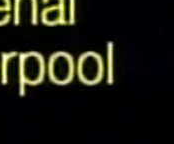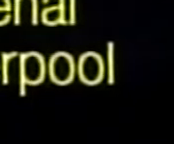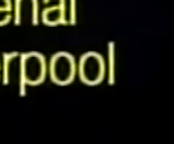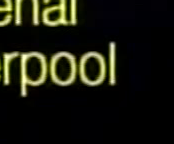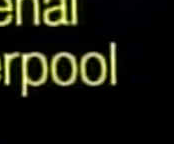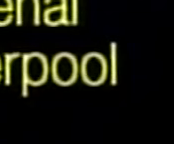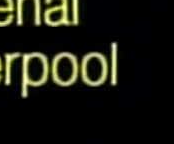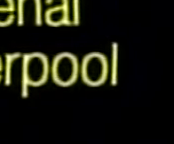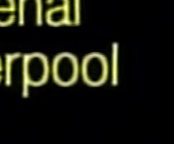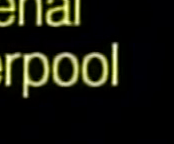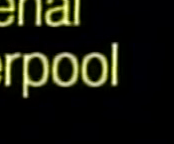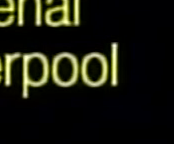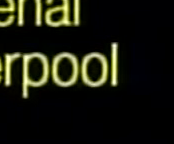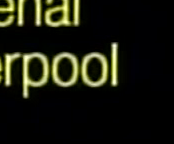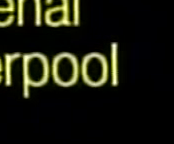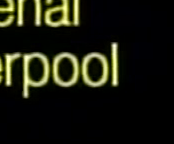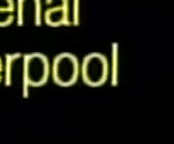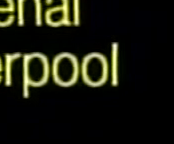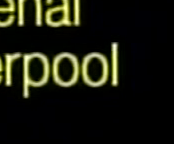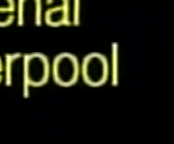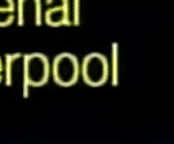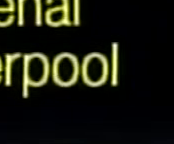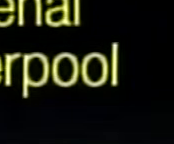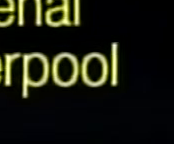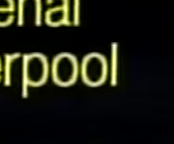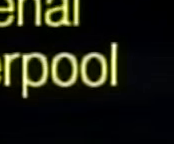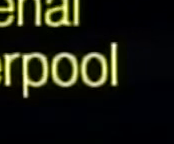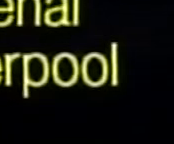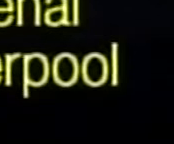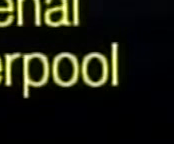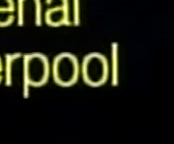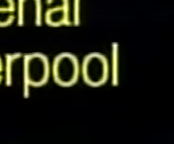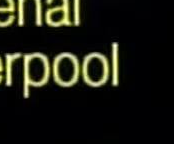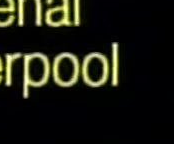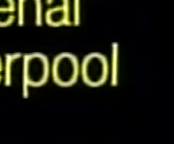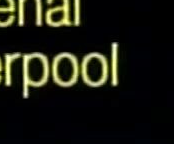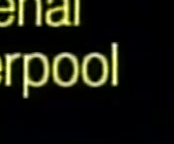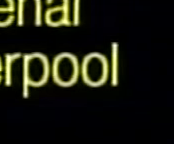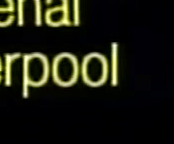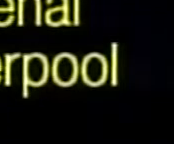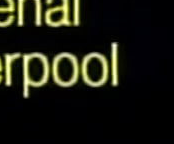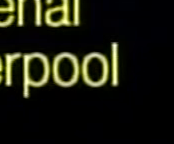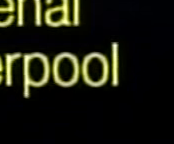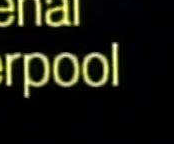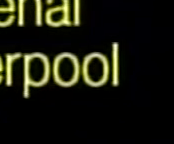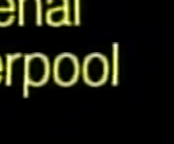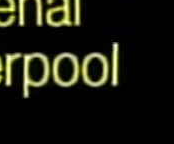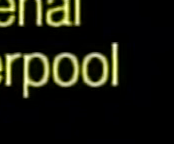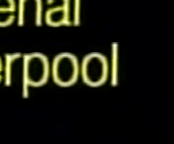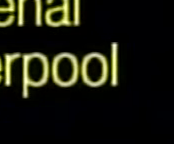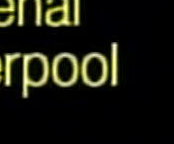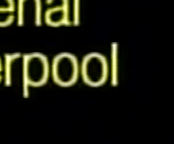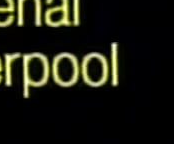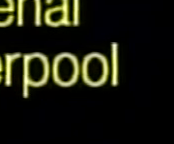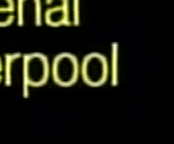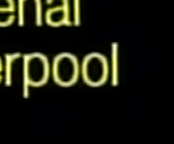taking Stoke City, and also Swansea will be taking Bournemouth. West Brom will be taking Arsenal. Arsenal currently second of the log,